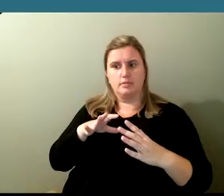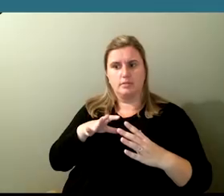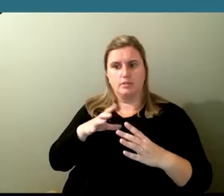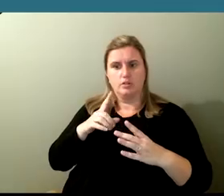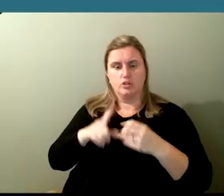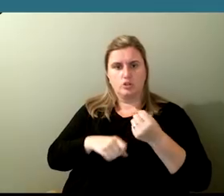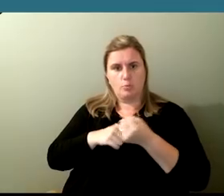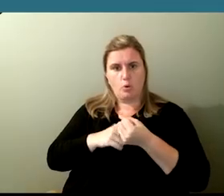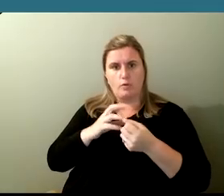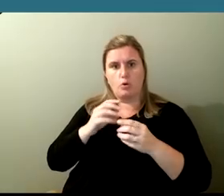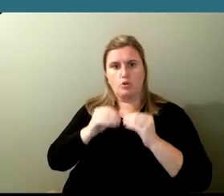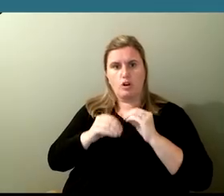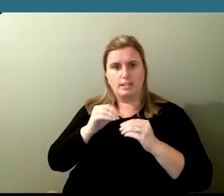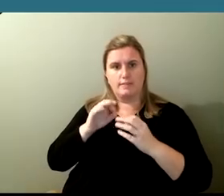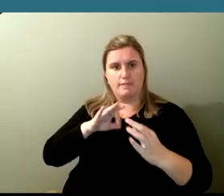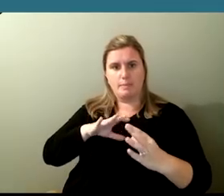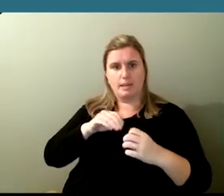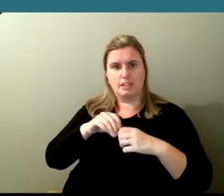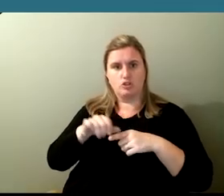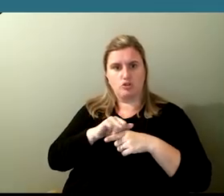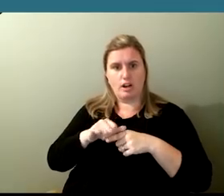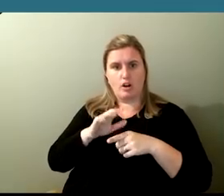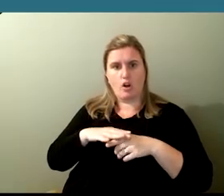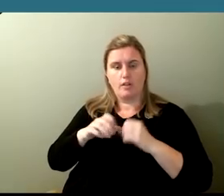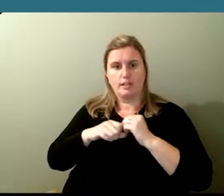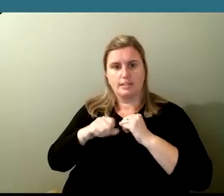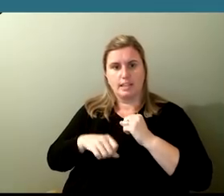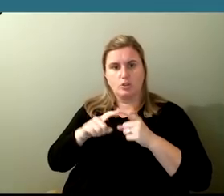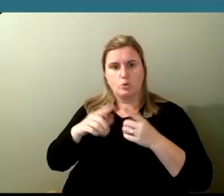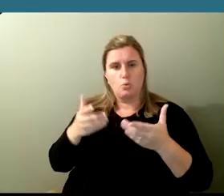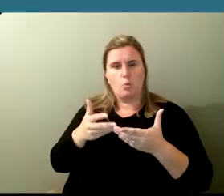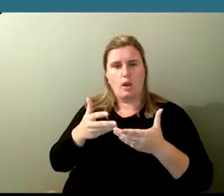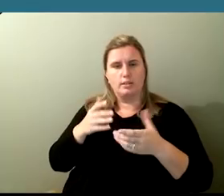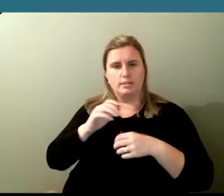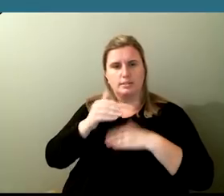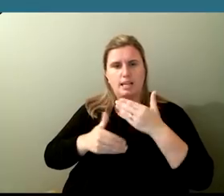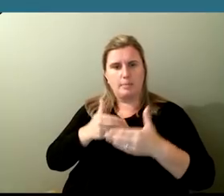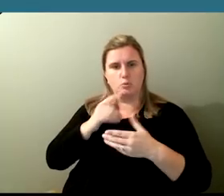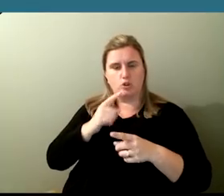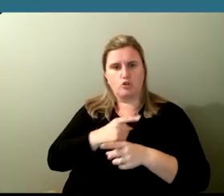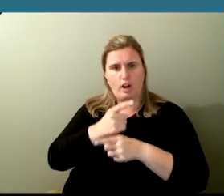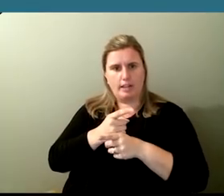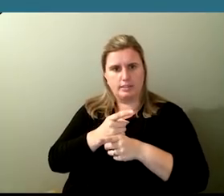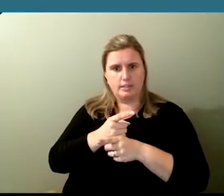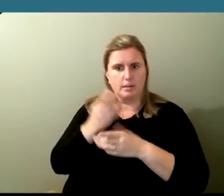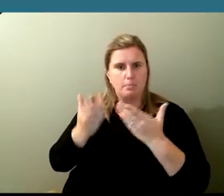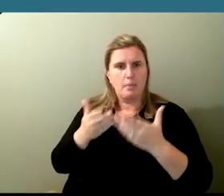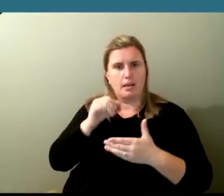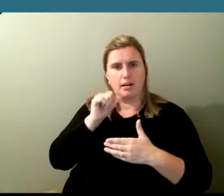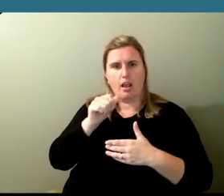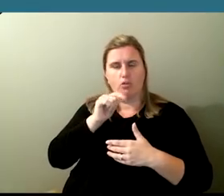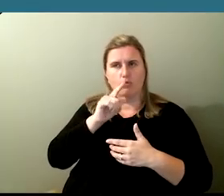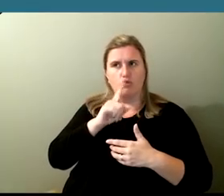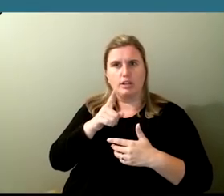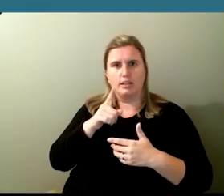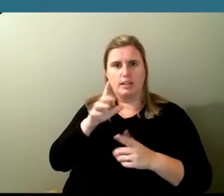supportive or corrective feedback and training on the extent to what steps were implemented correctly may not really